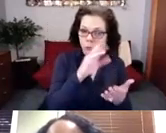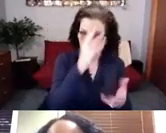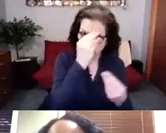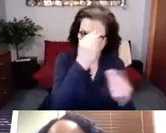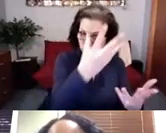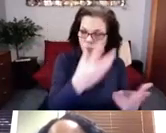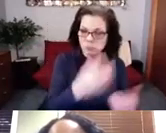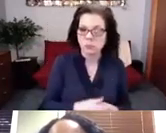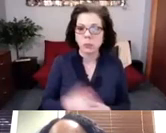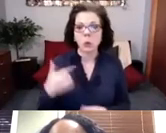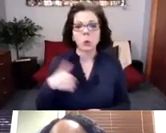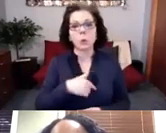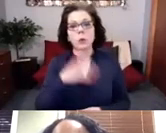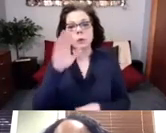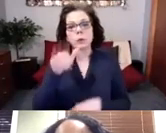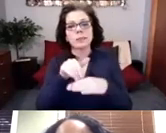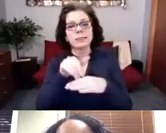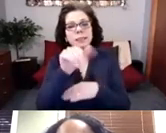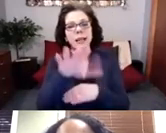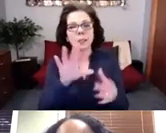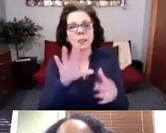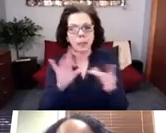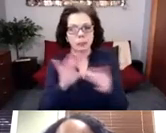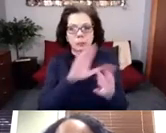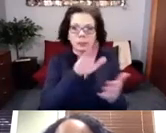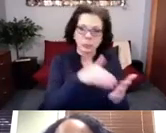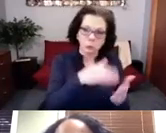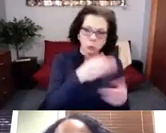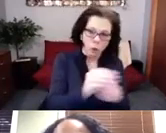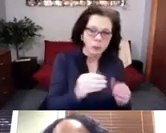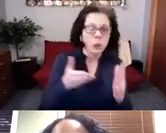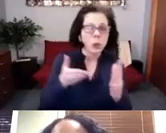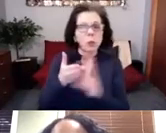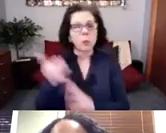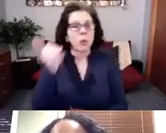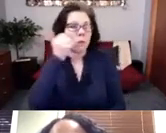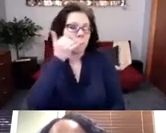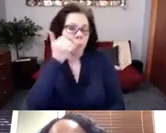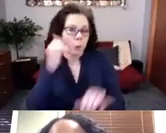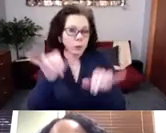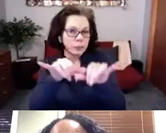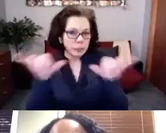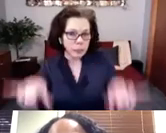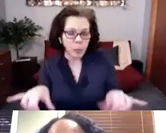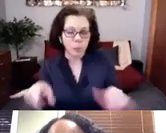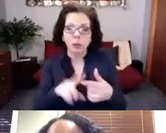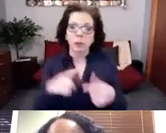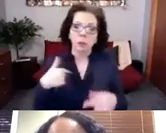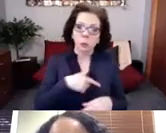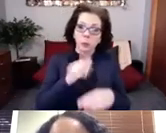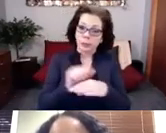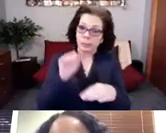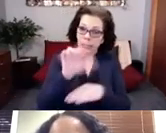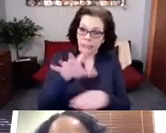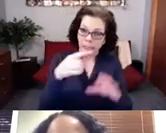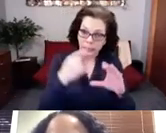office in schools via our connected phone call system. We also send emails. A new feature that was